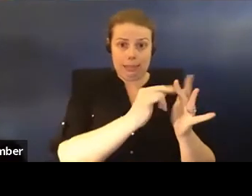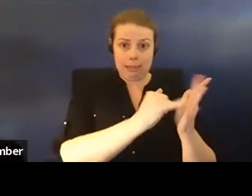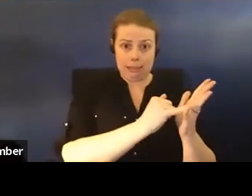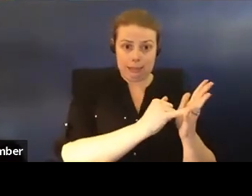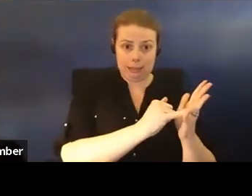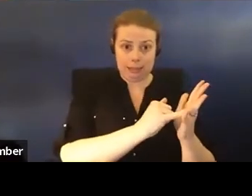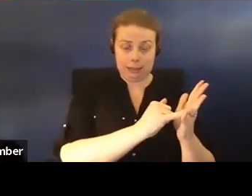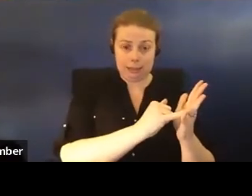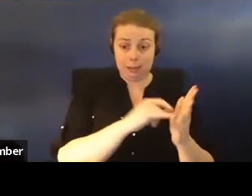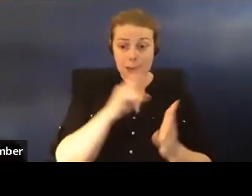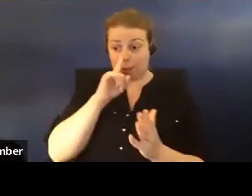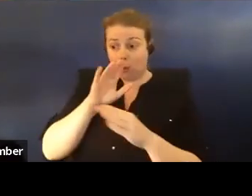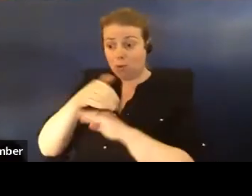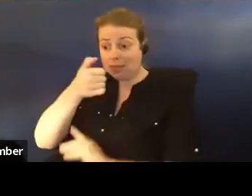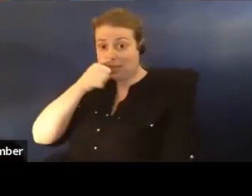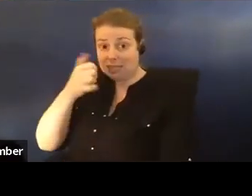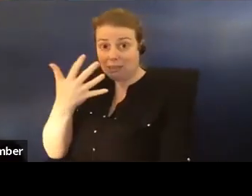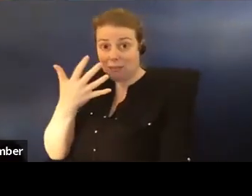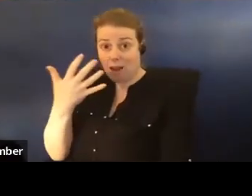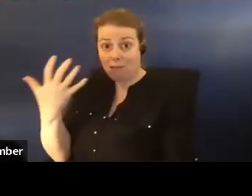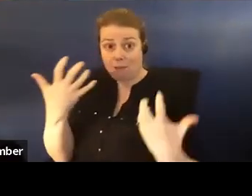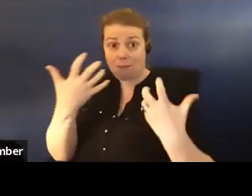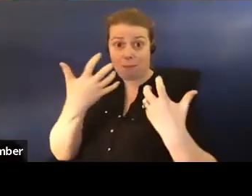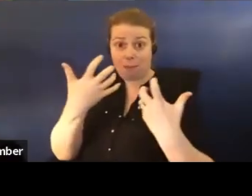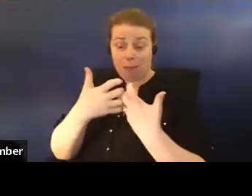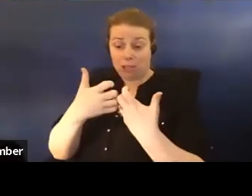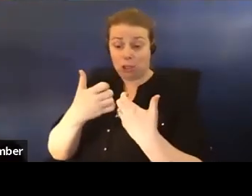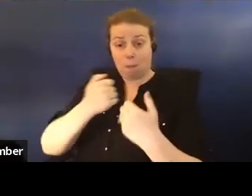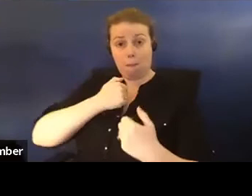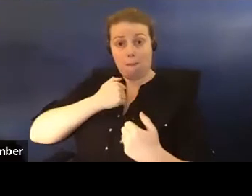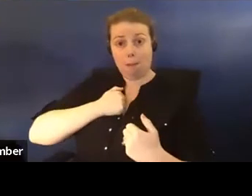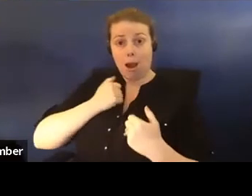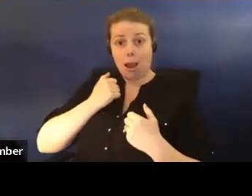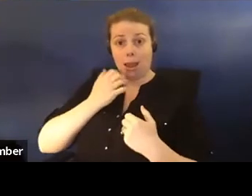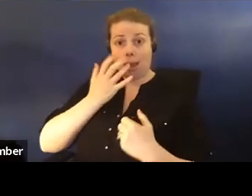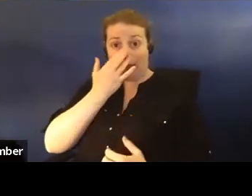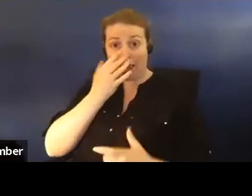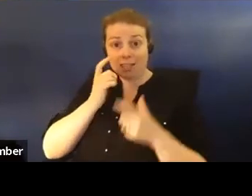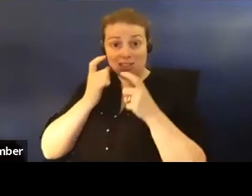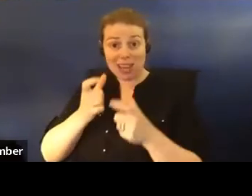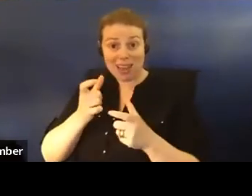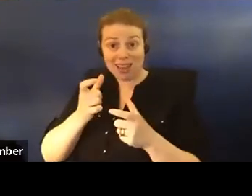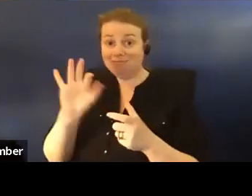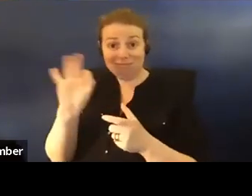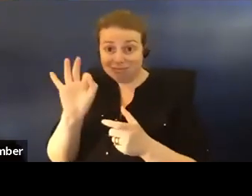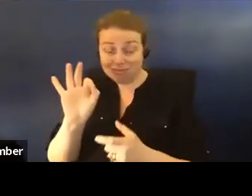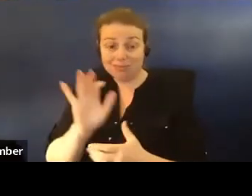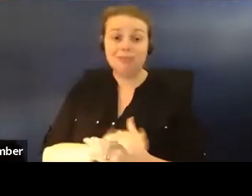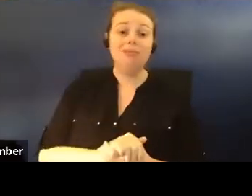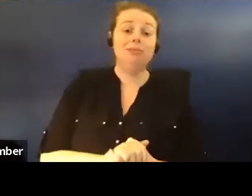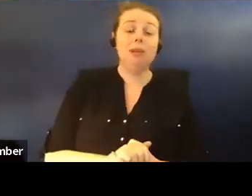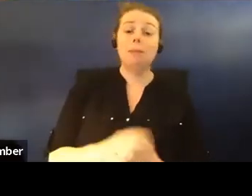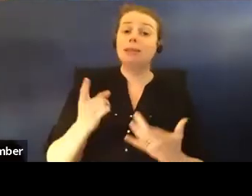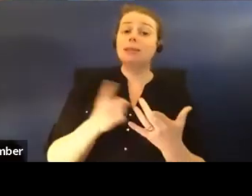over 65 fit into the My Aged Care space either. But then there are also many other people